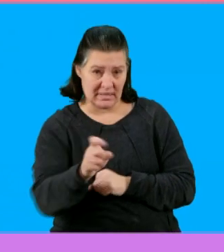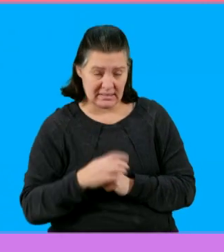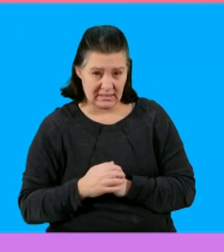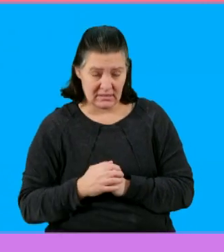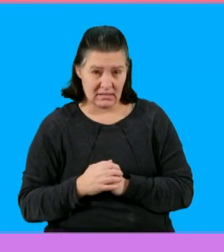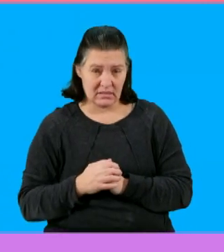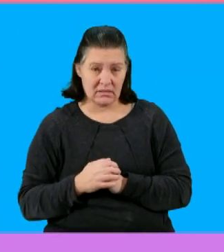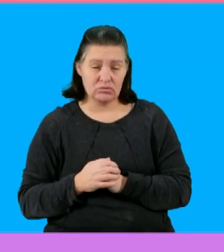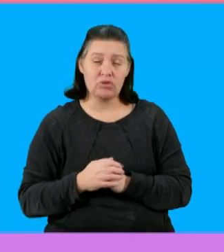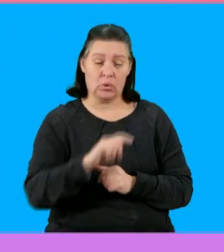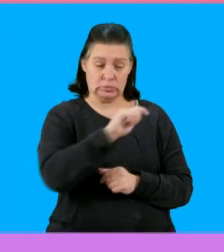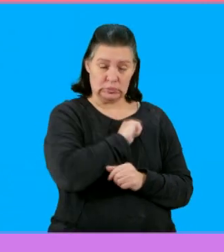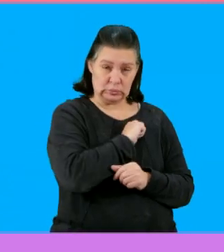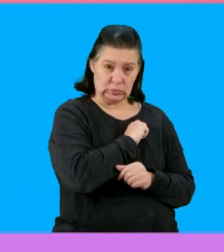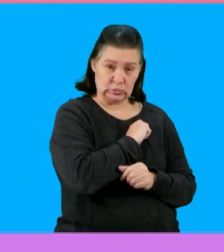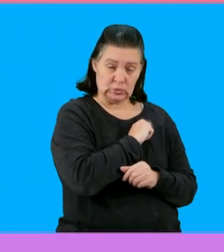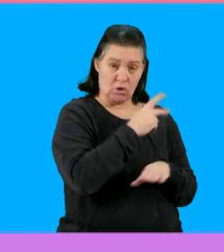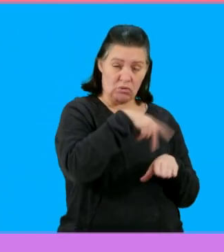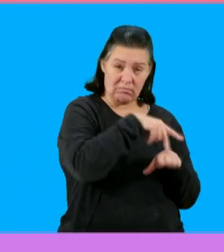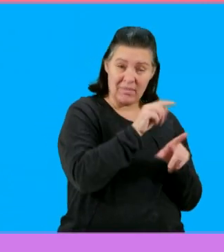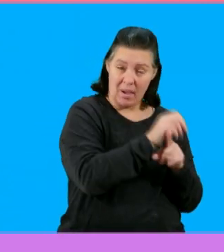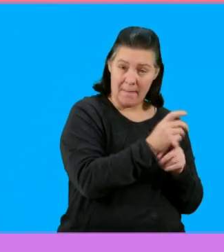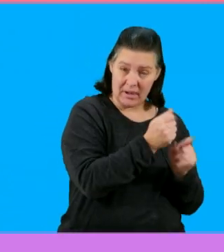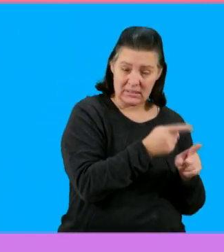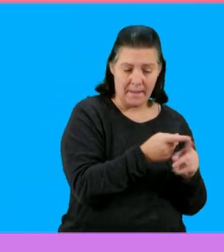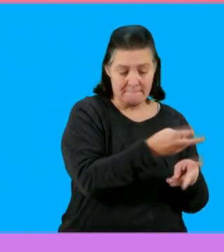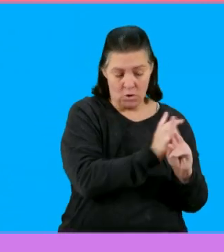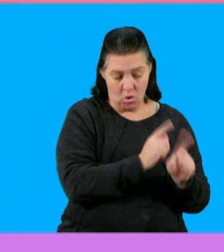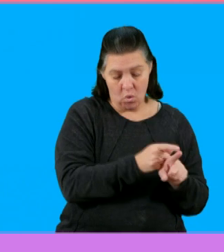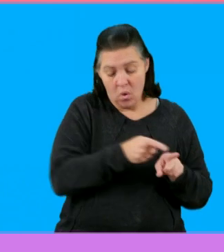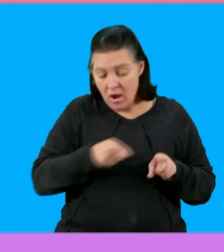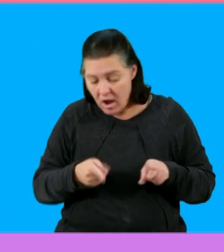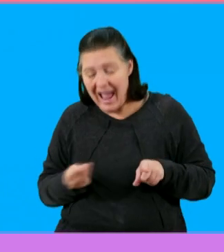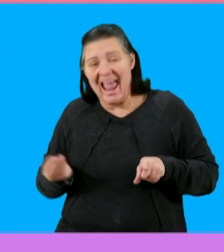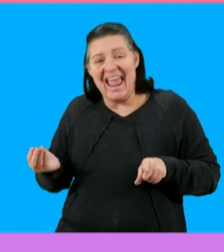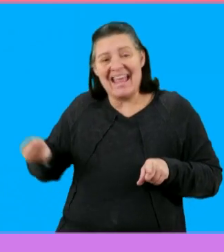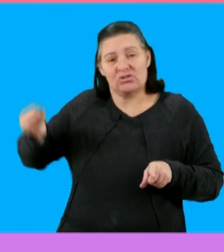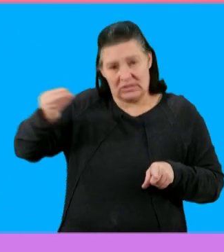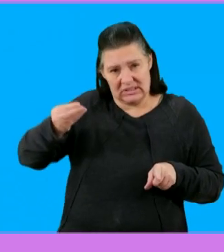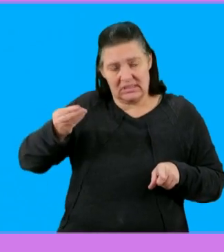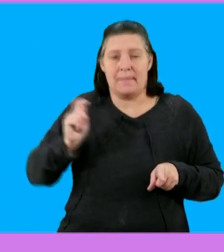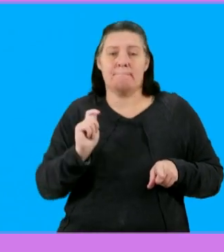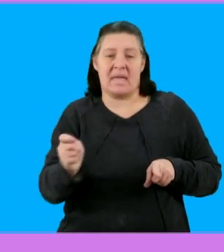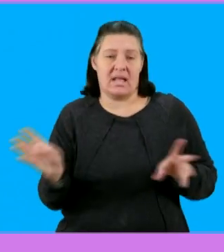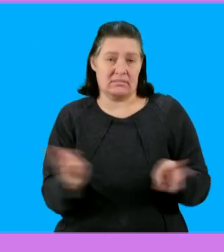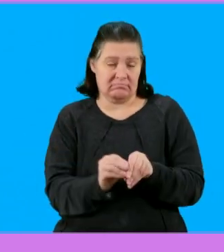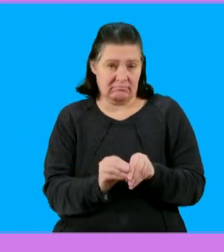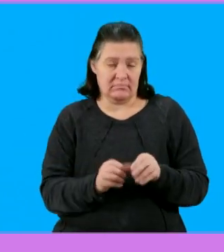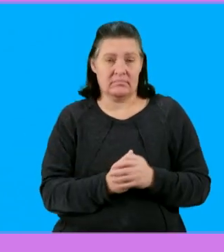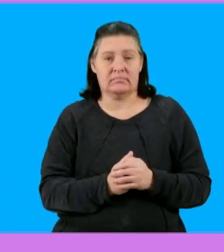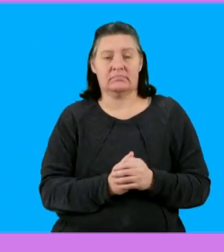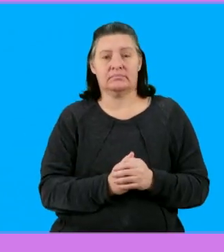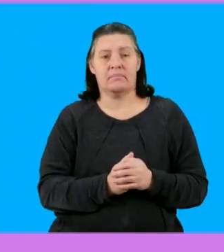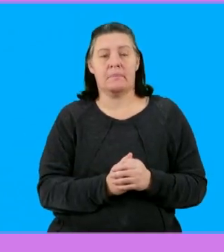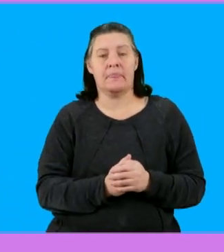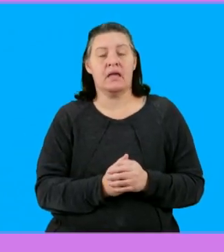Okay, so the real or total cost of a loan is the amount of money borrowed plus all the interest that must be paid.